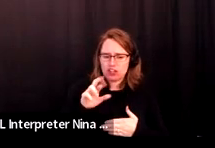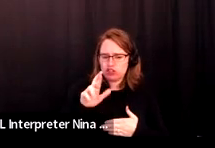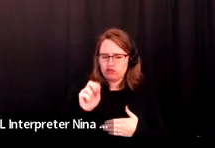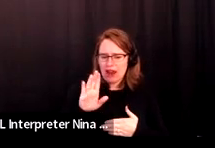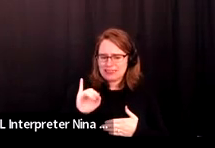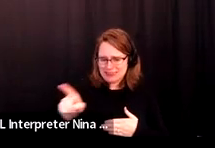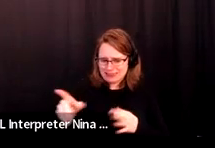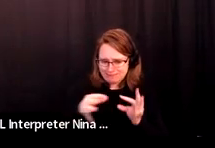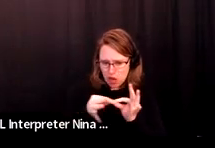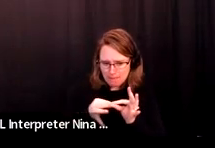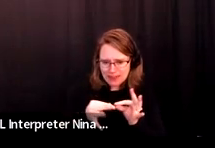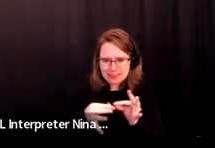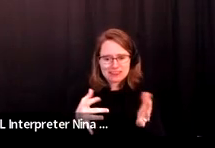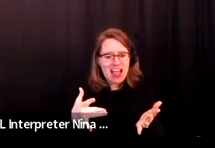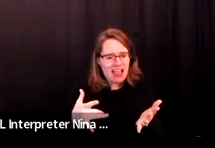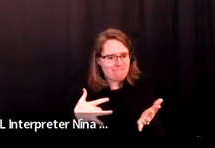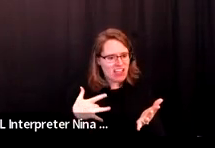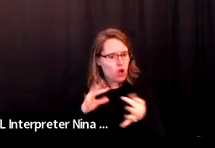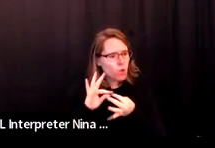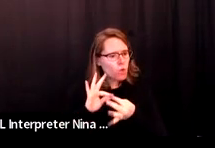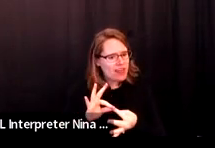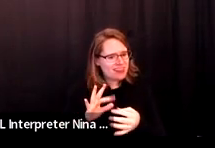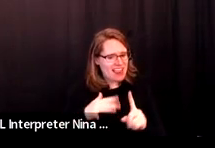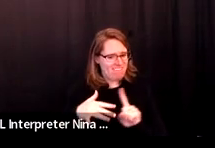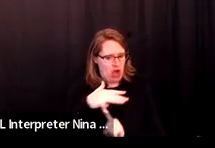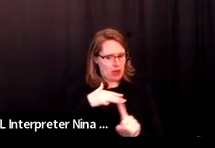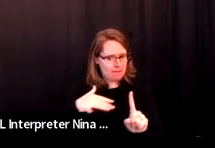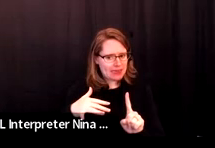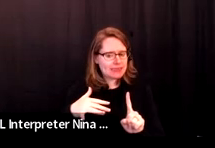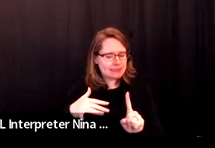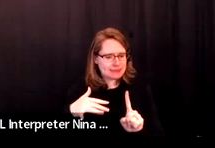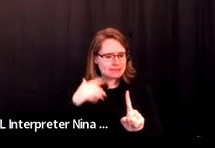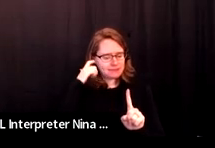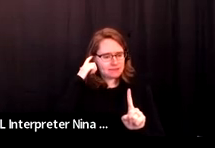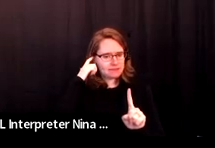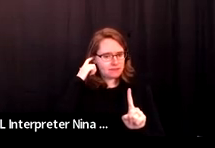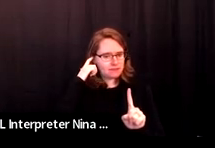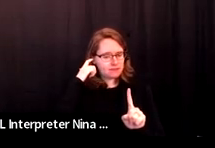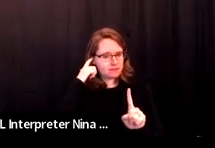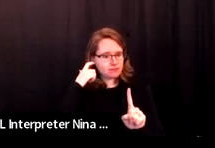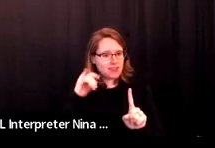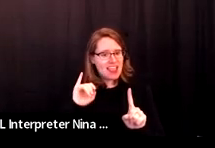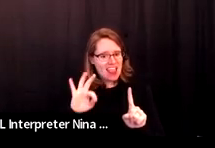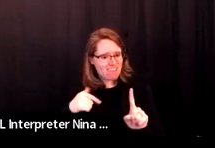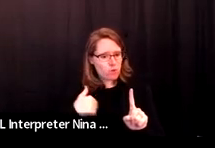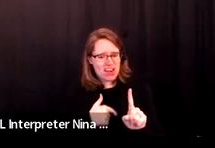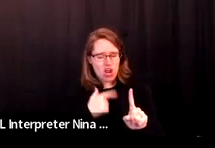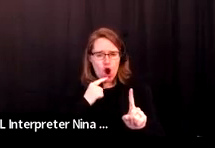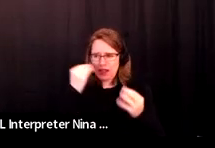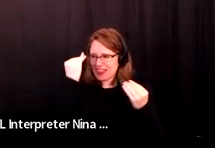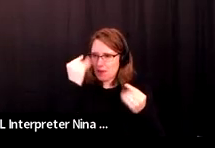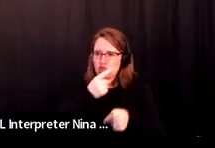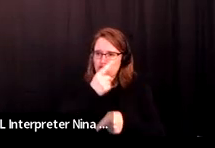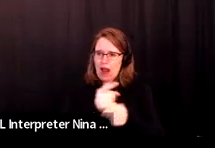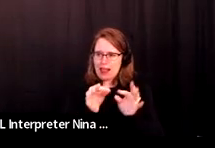feel, with respect to the environment, and I feel like if we're looking for wording, I think, like